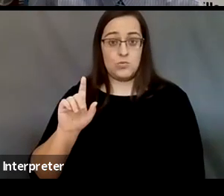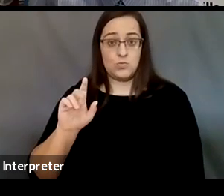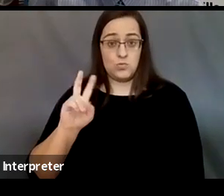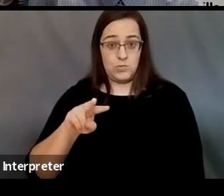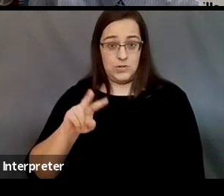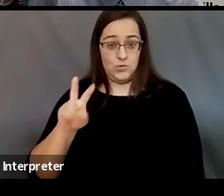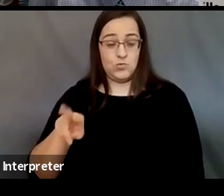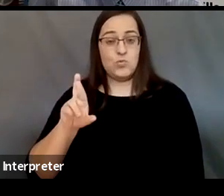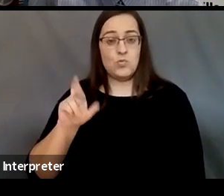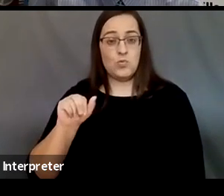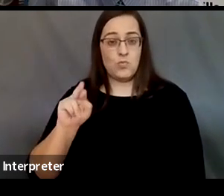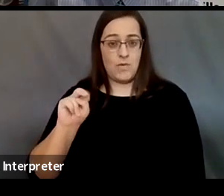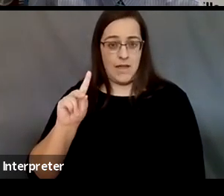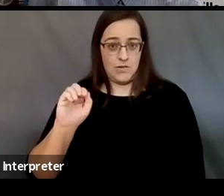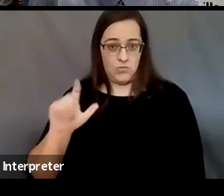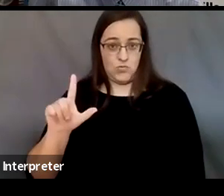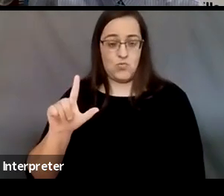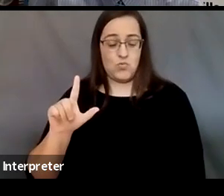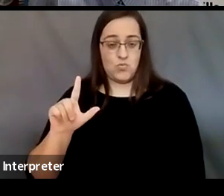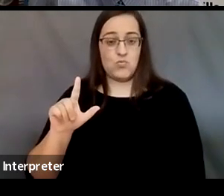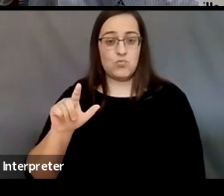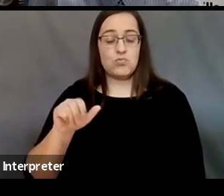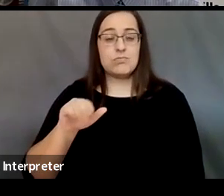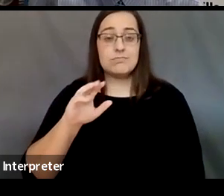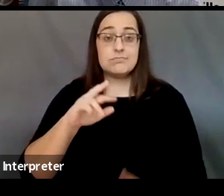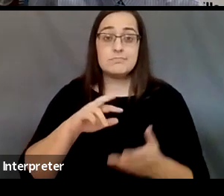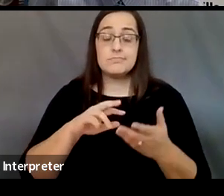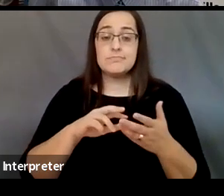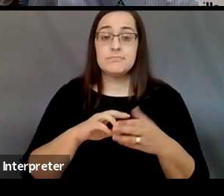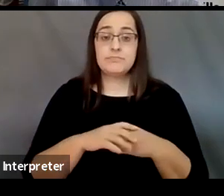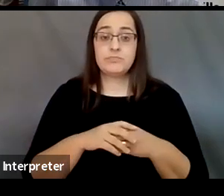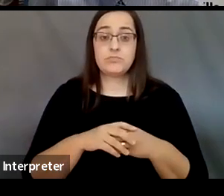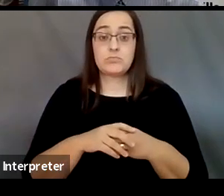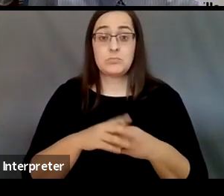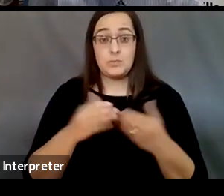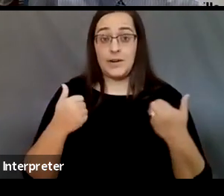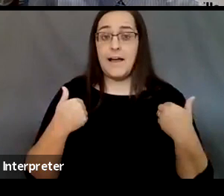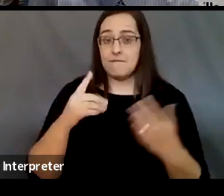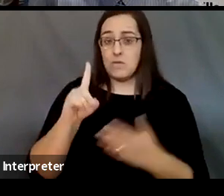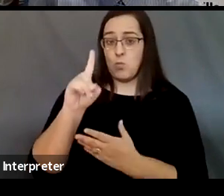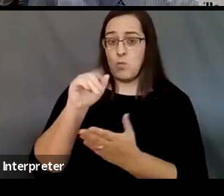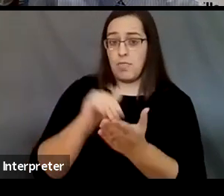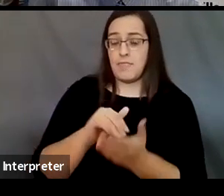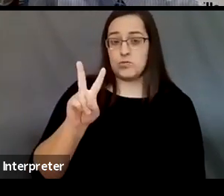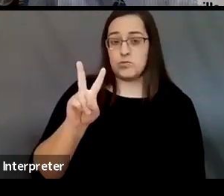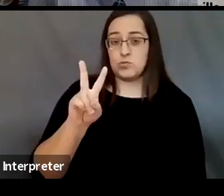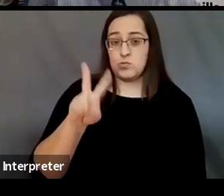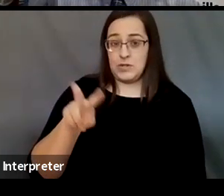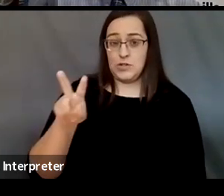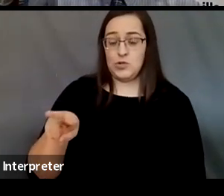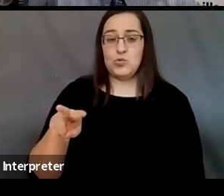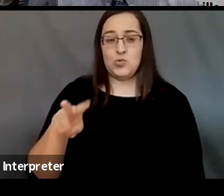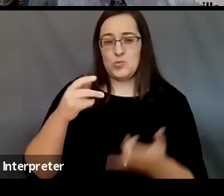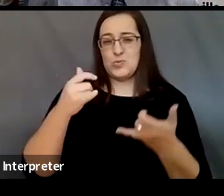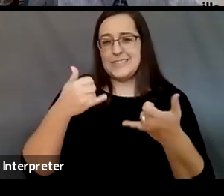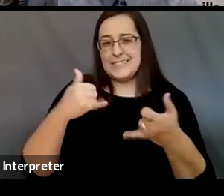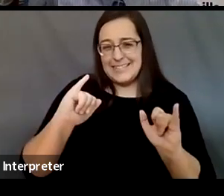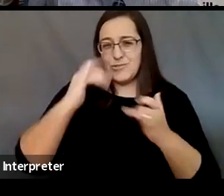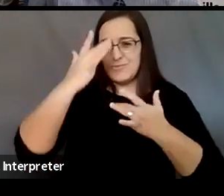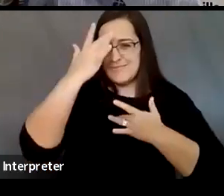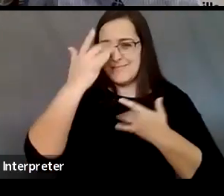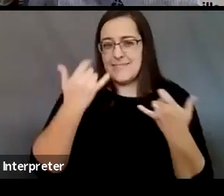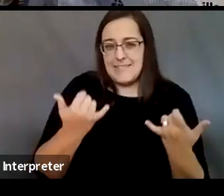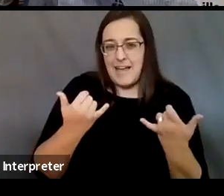2,722 in Randall County. That leaves us with, we do have 1,022 active cases, as we've